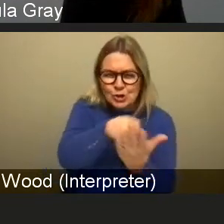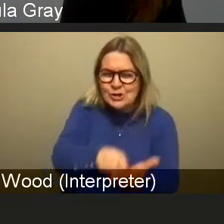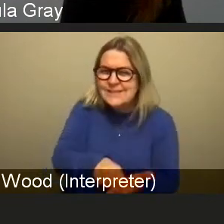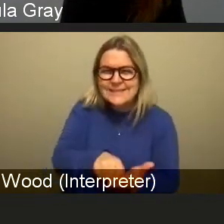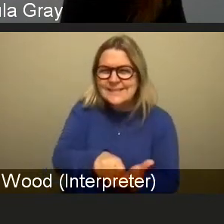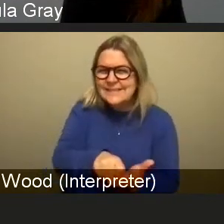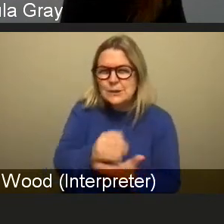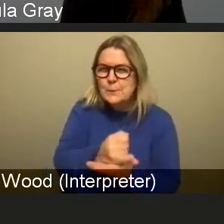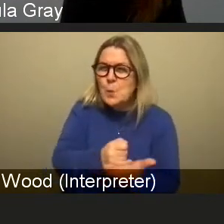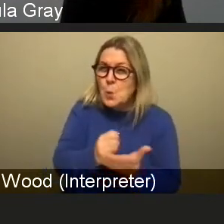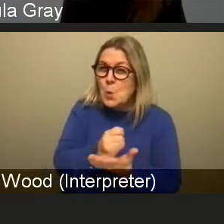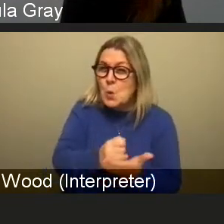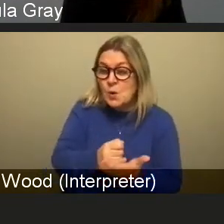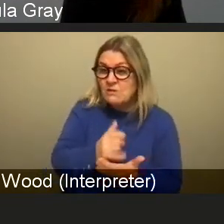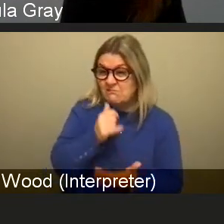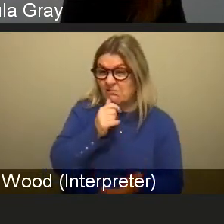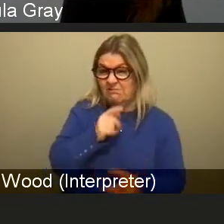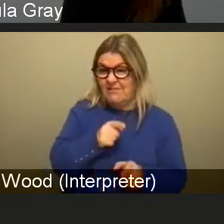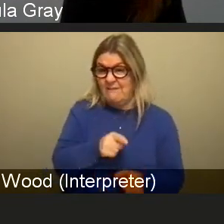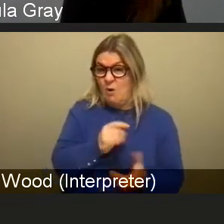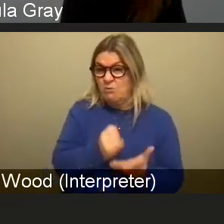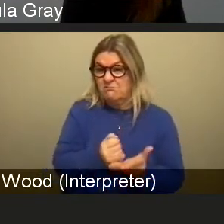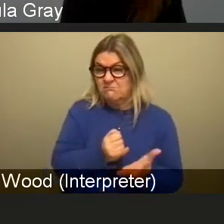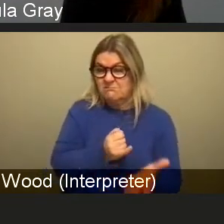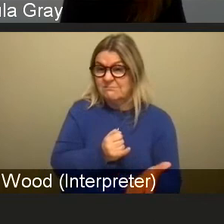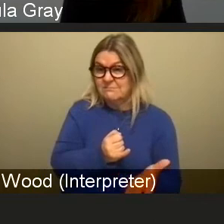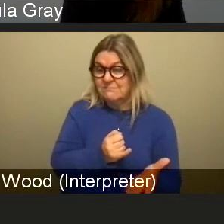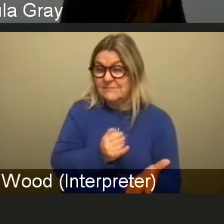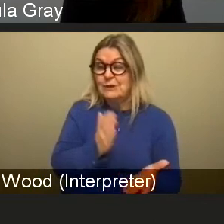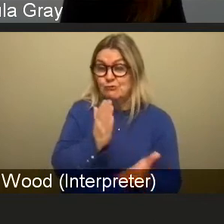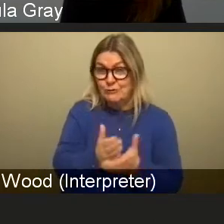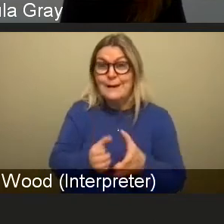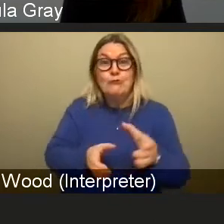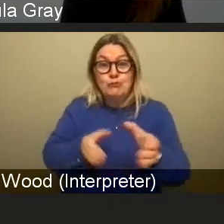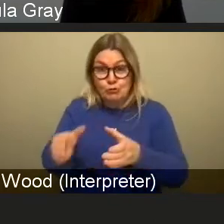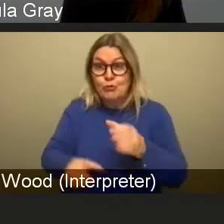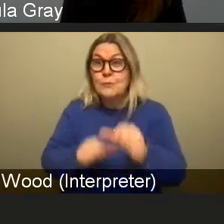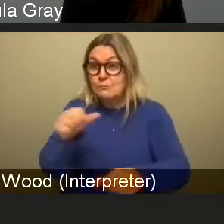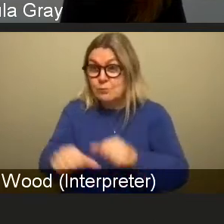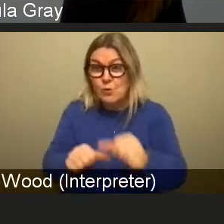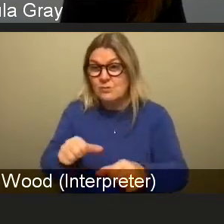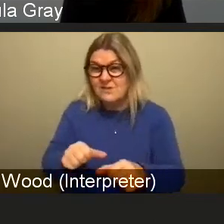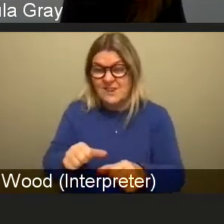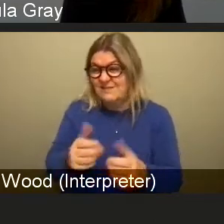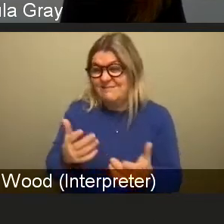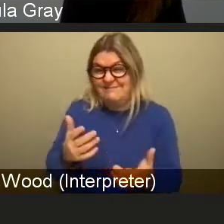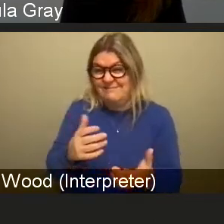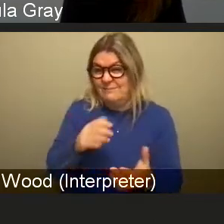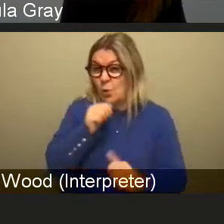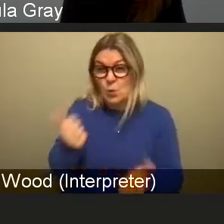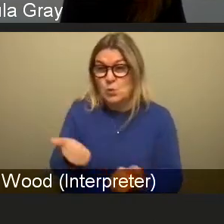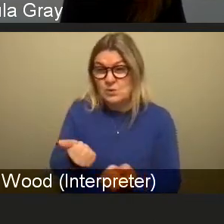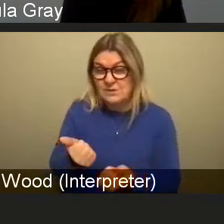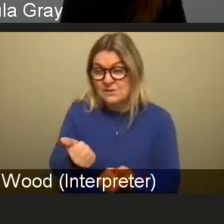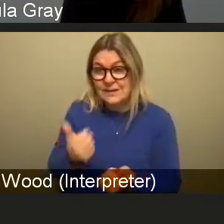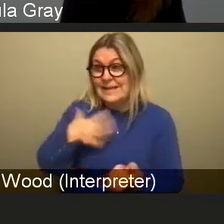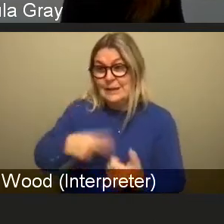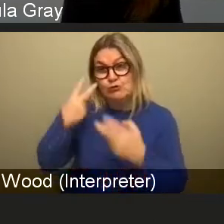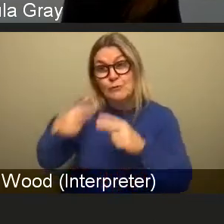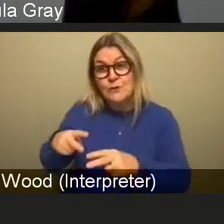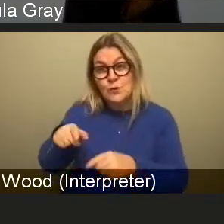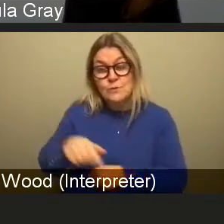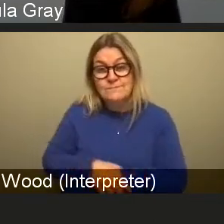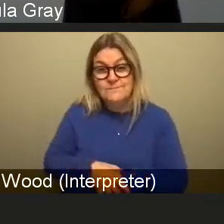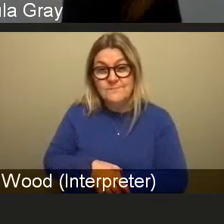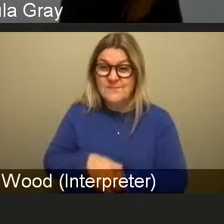but because the actual recruitment selection process is fundamentally flawed or needs to be reviewed. And again, that's what employability